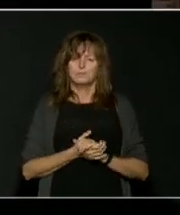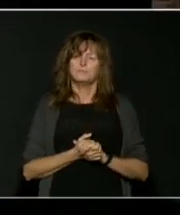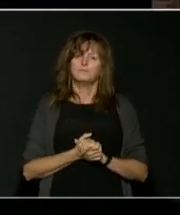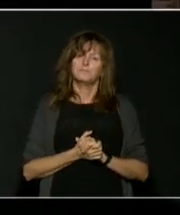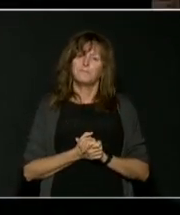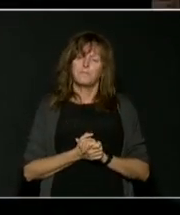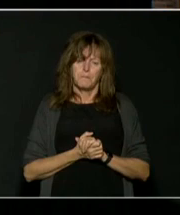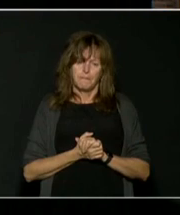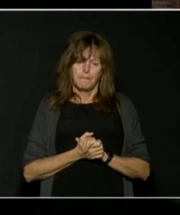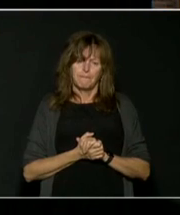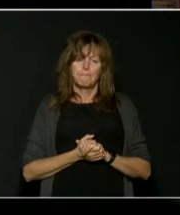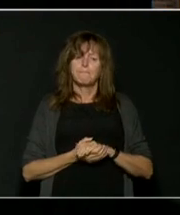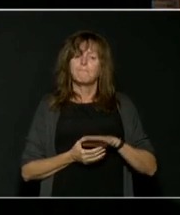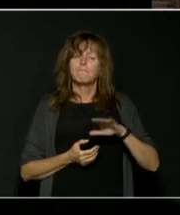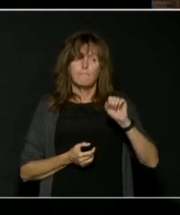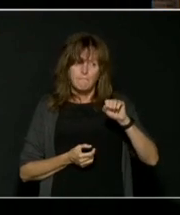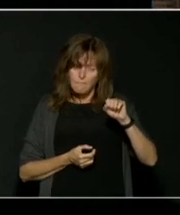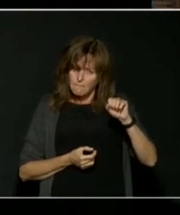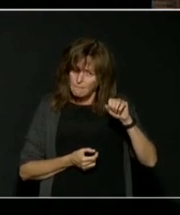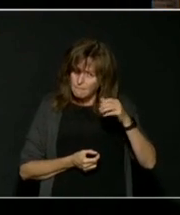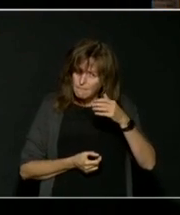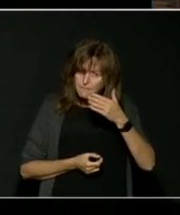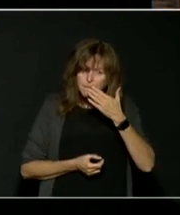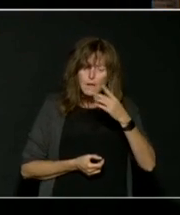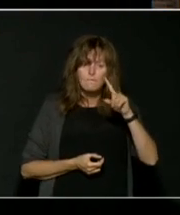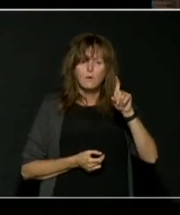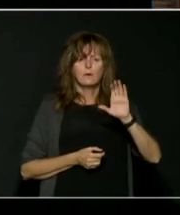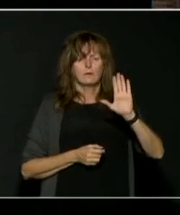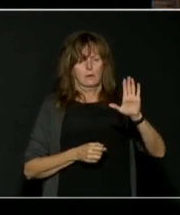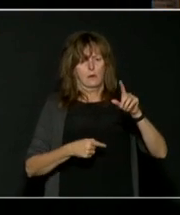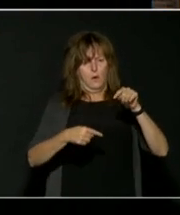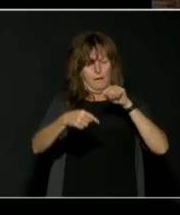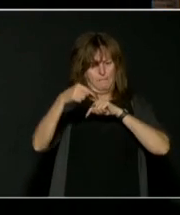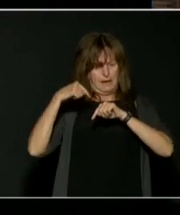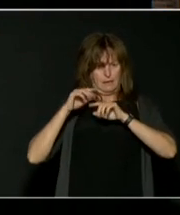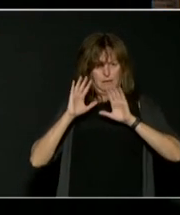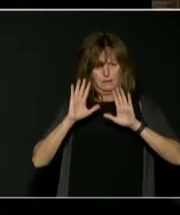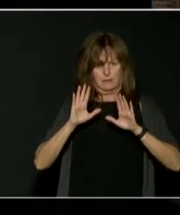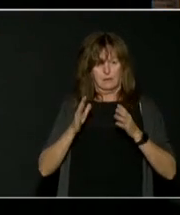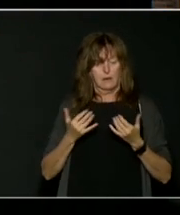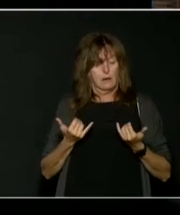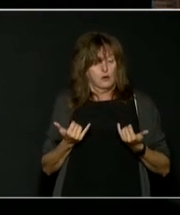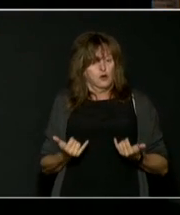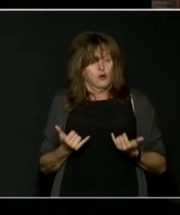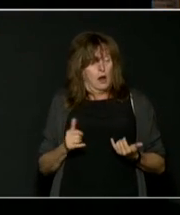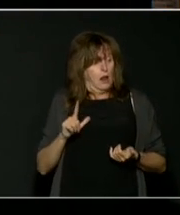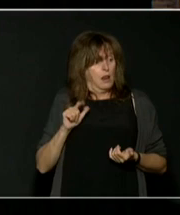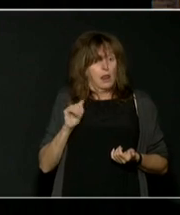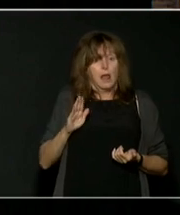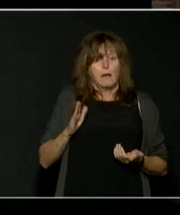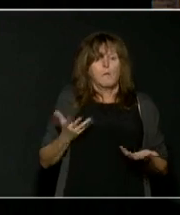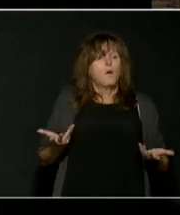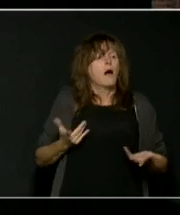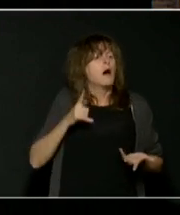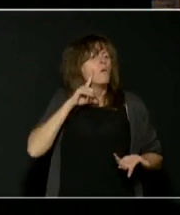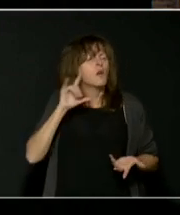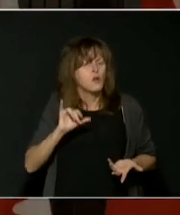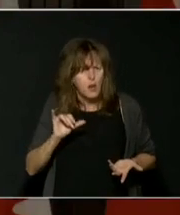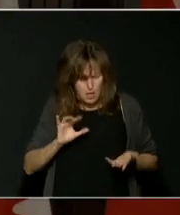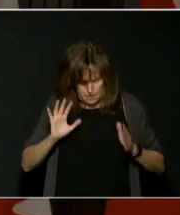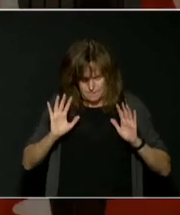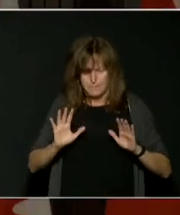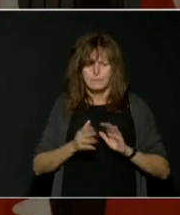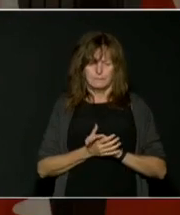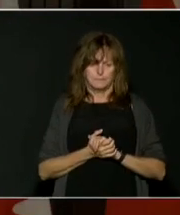Thank you. That's a great question. I just want to go back, though, to our current capacity and some of the earlier discussion. I think what we're always doing is